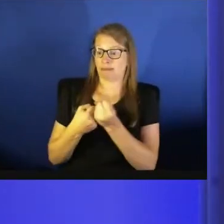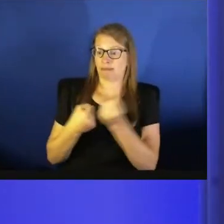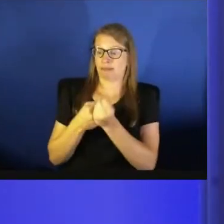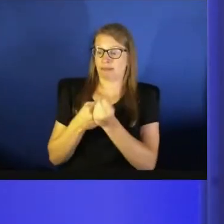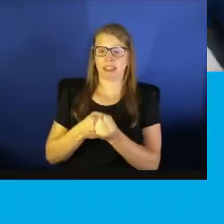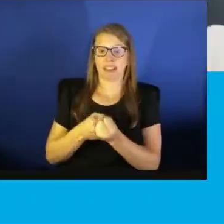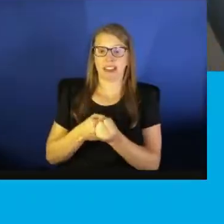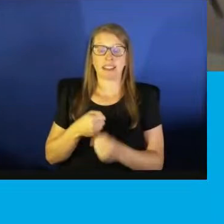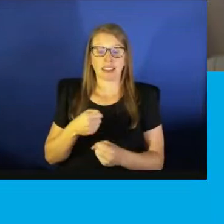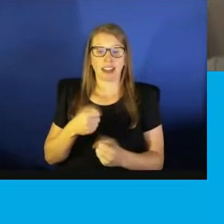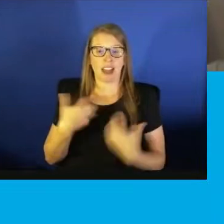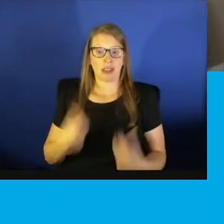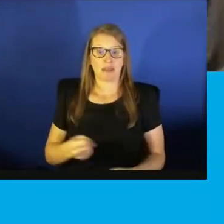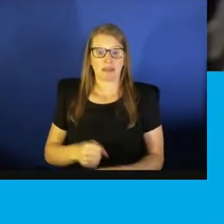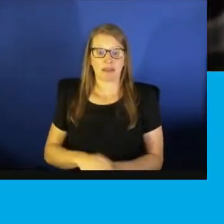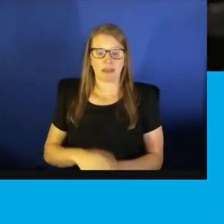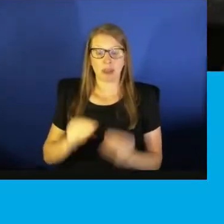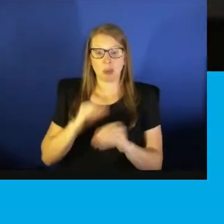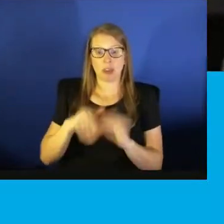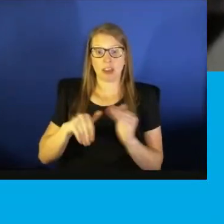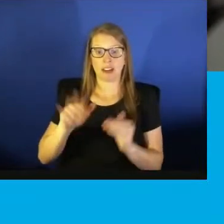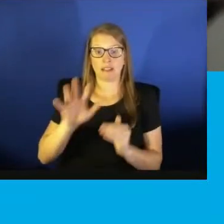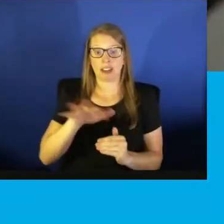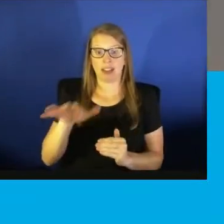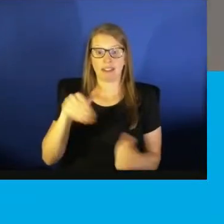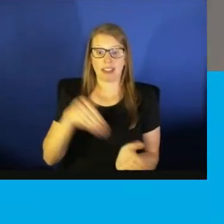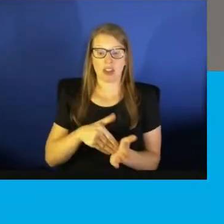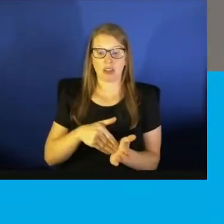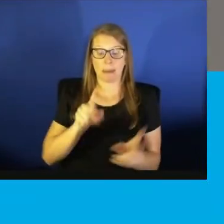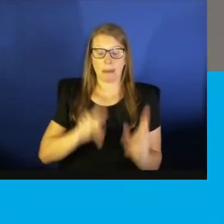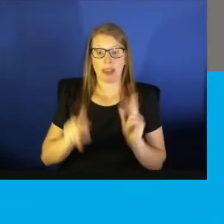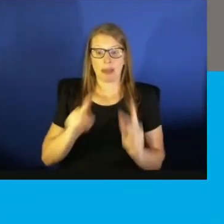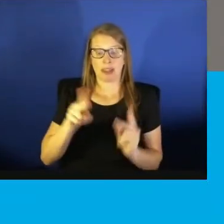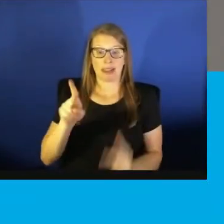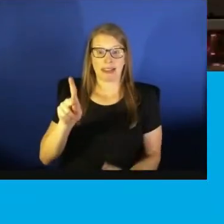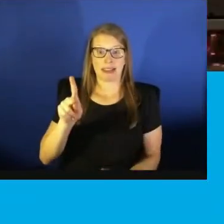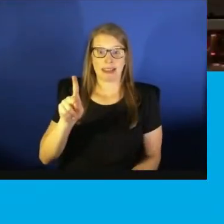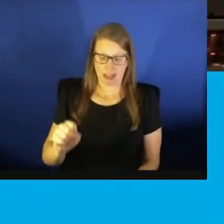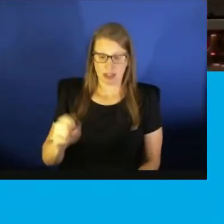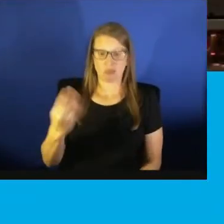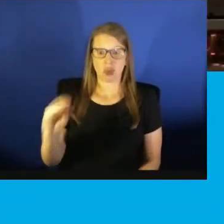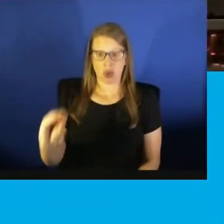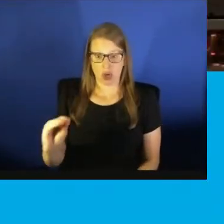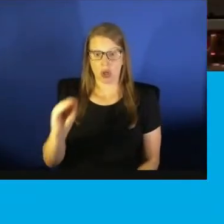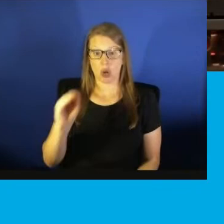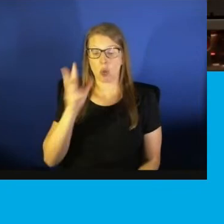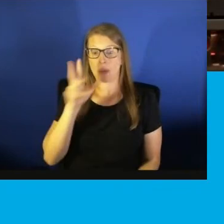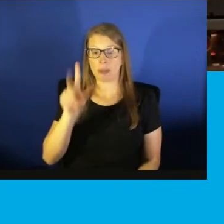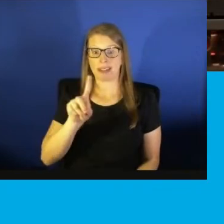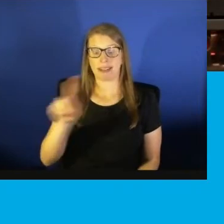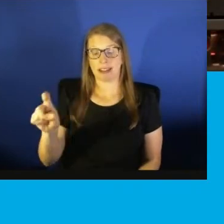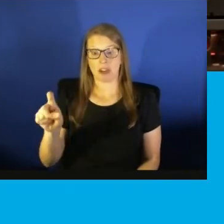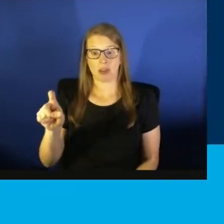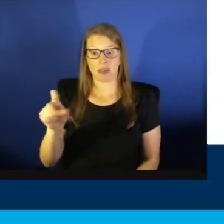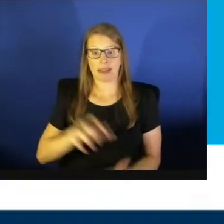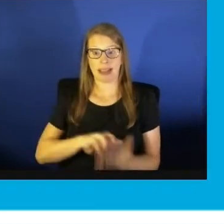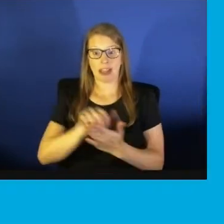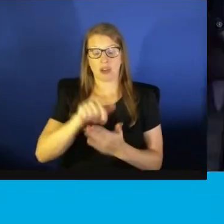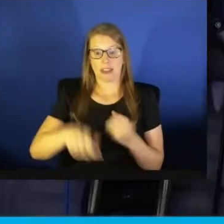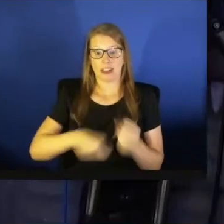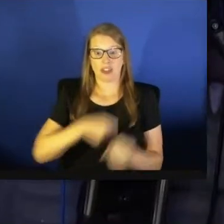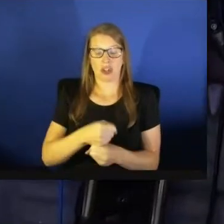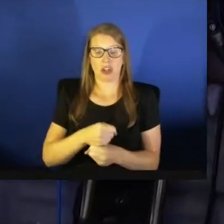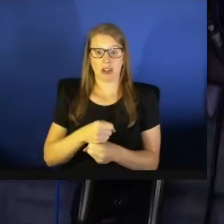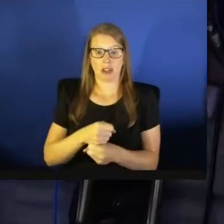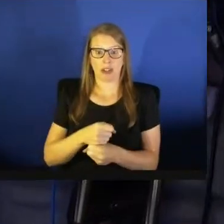8 a.m. More than 55,000 people in Kansas and Missouri will be diagnosed with cancer this year. Coming up on the